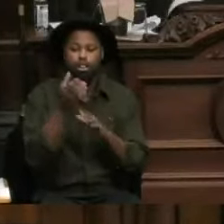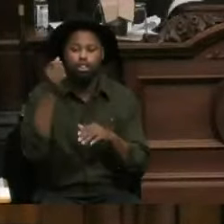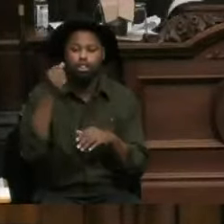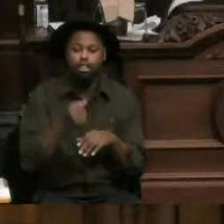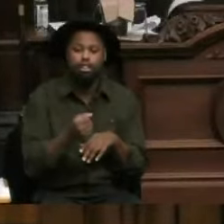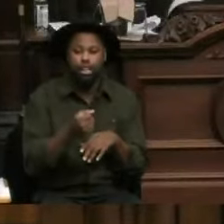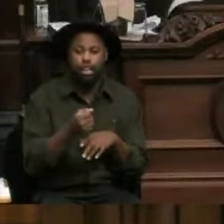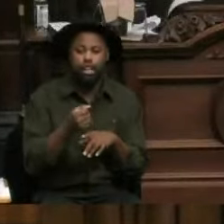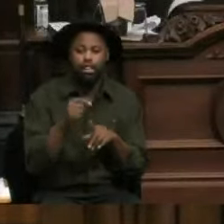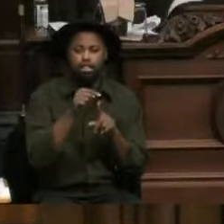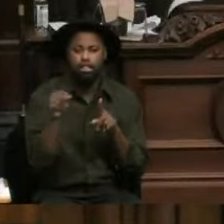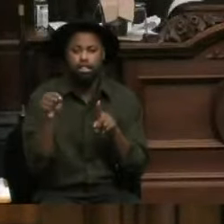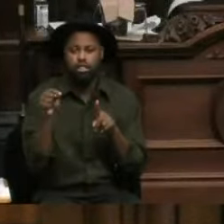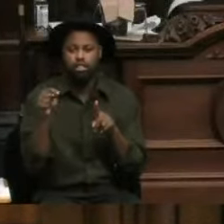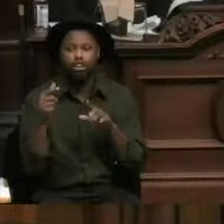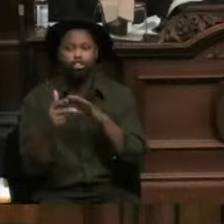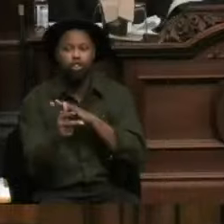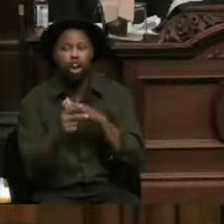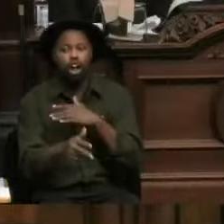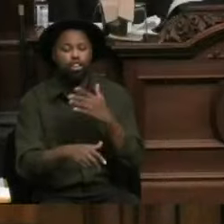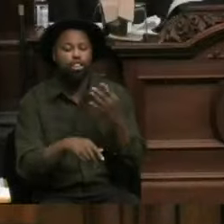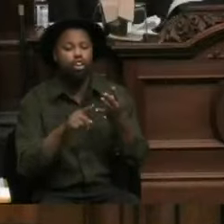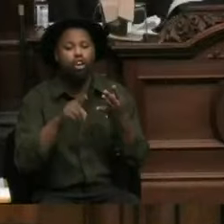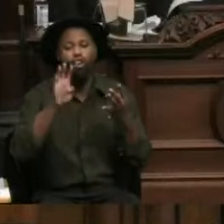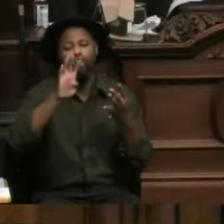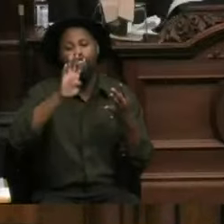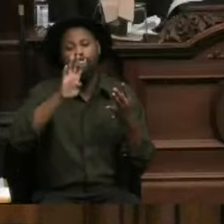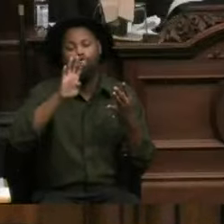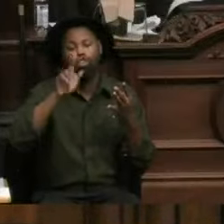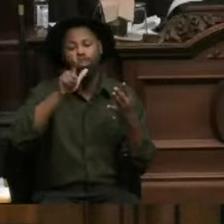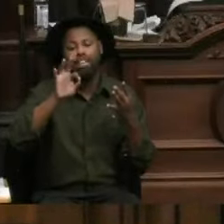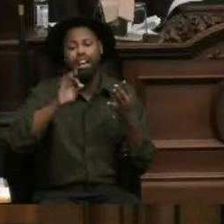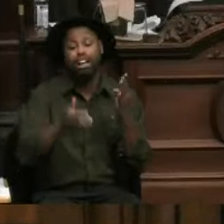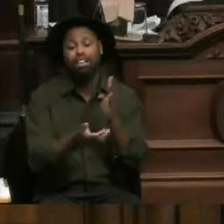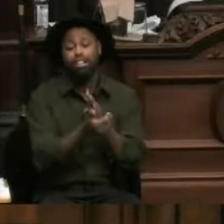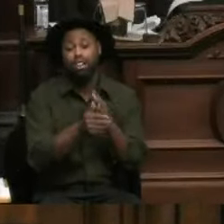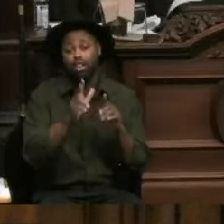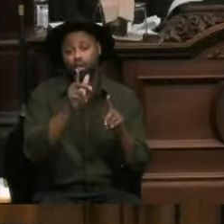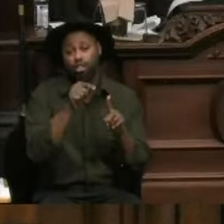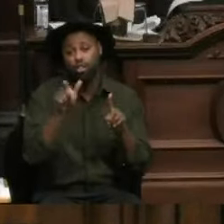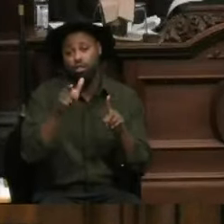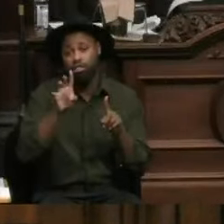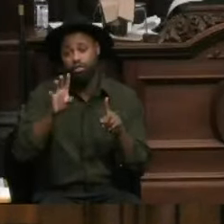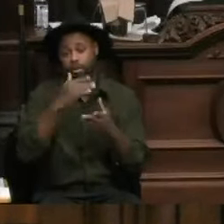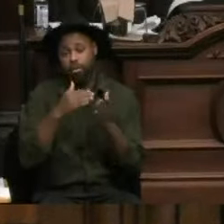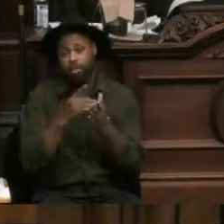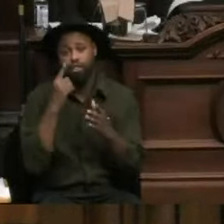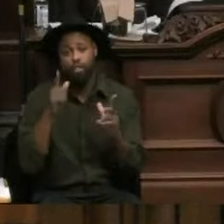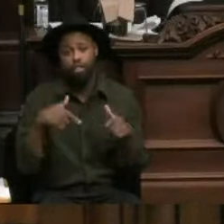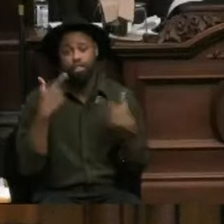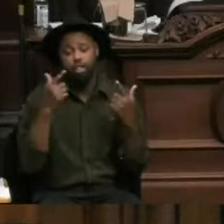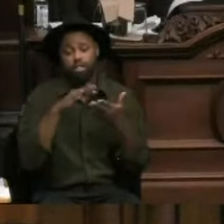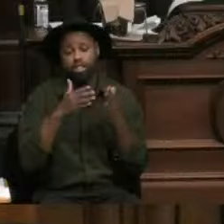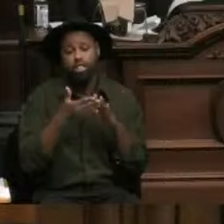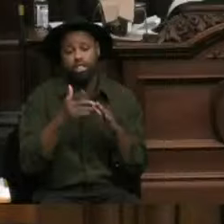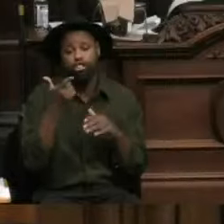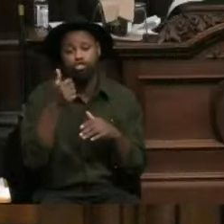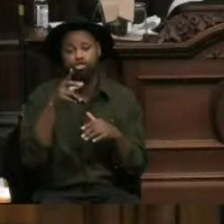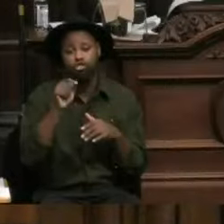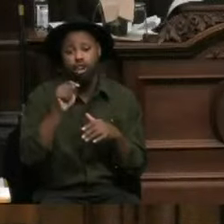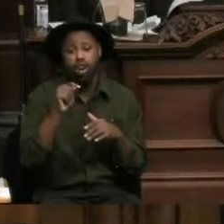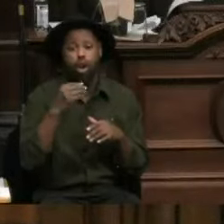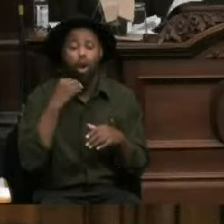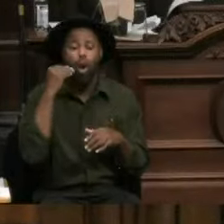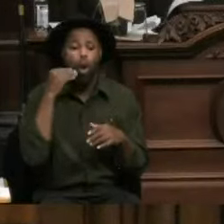Garage. Introductory number 429, authorizing an agreement and amending the 23-24 budget for the Living Cities Grant-Funded Home Ownership